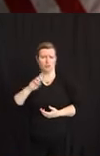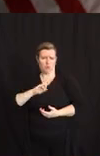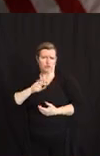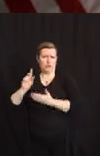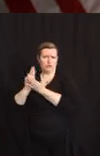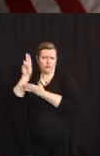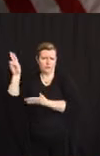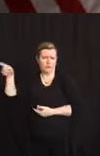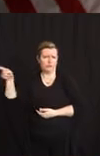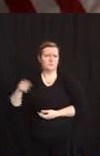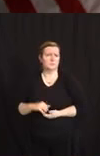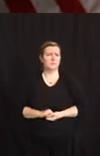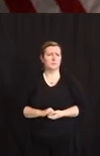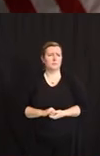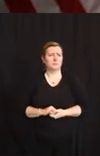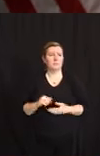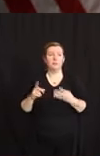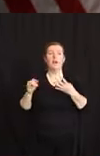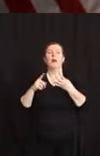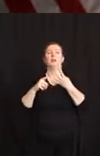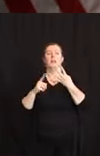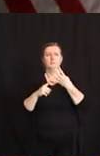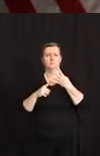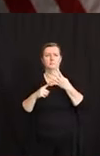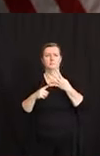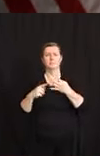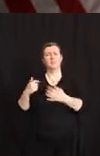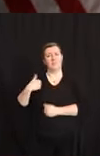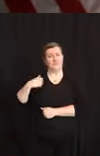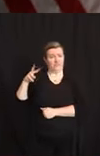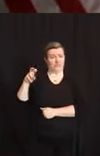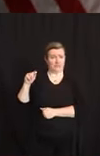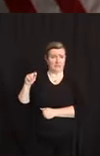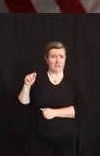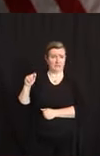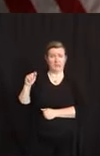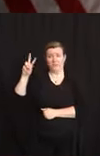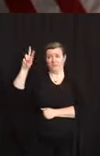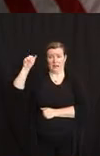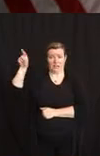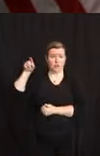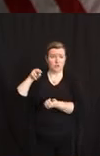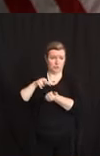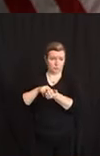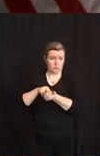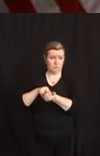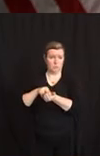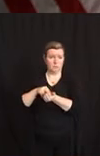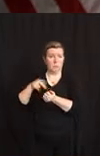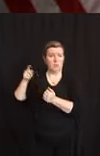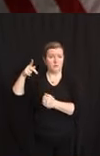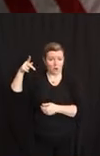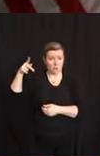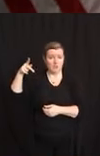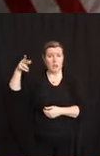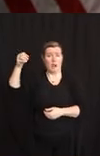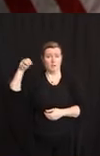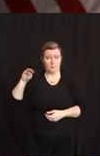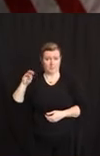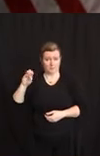the 90 VA nurses arrived in Paramus and Menlo Park? And Governor, finally, on the day you issued